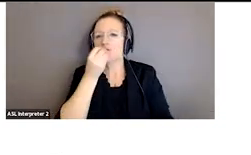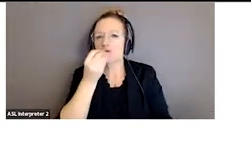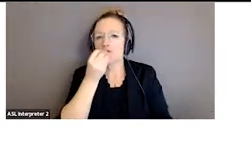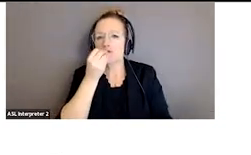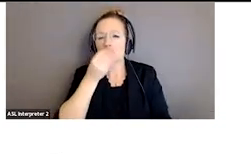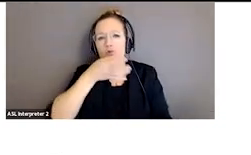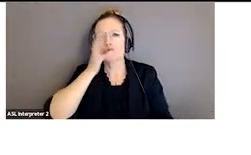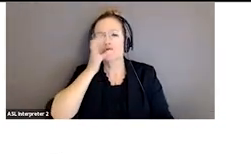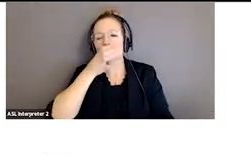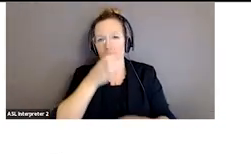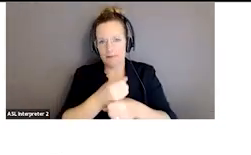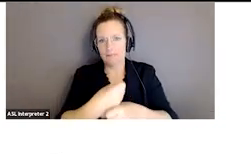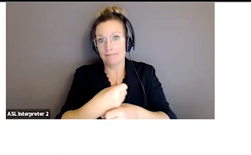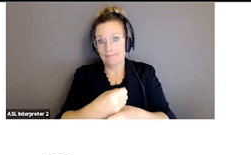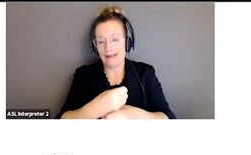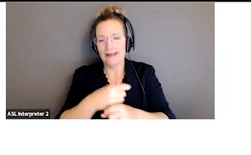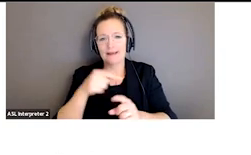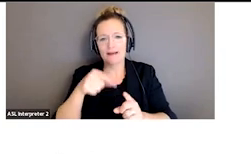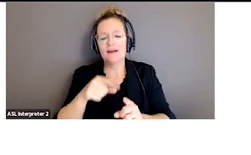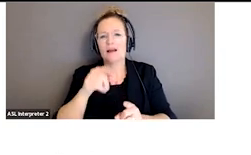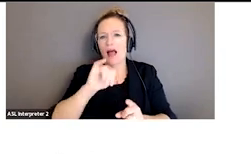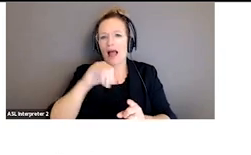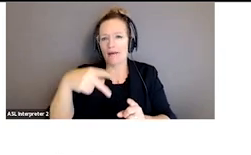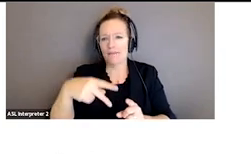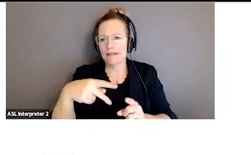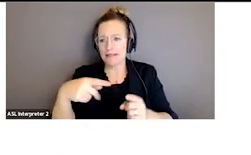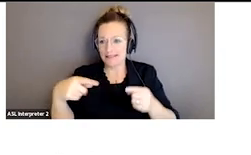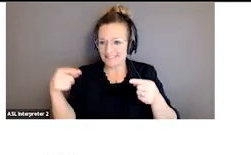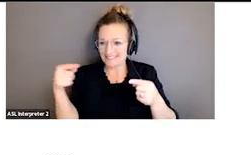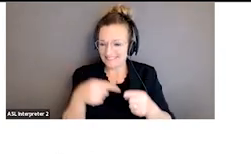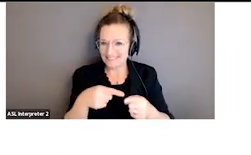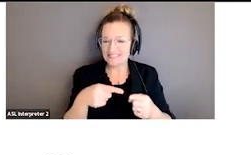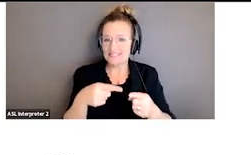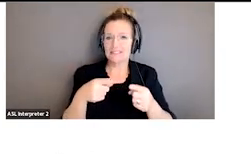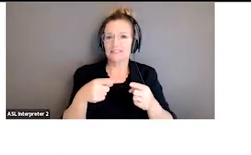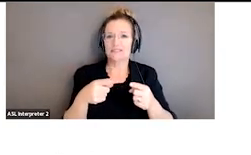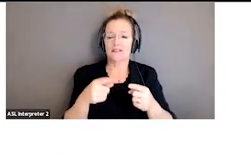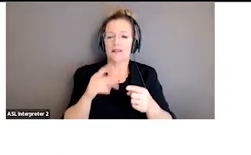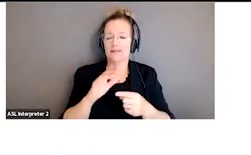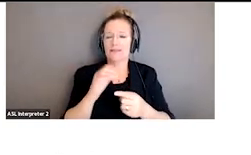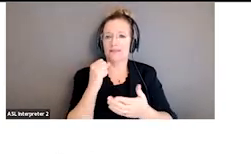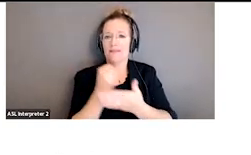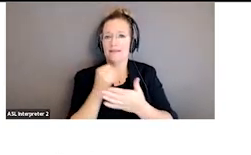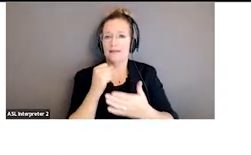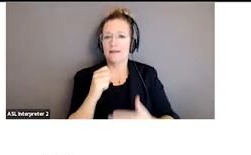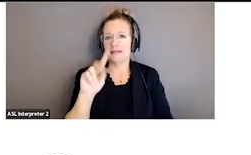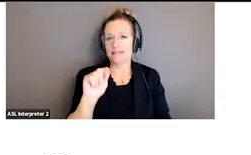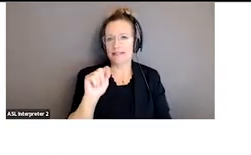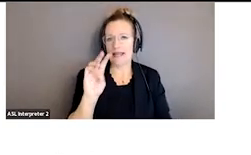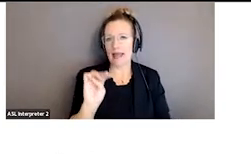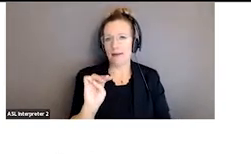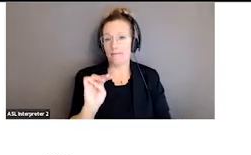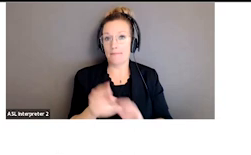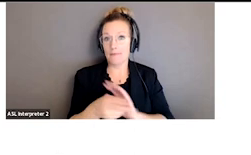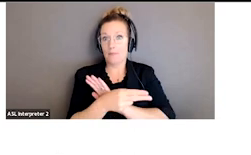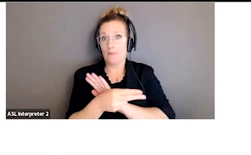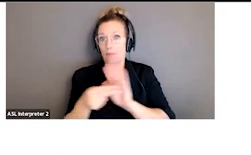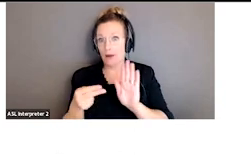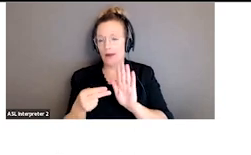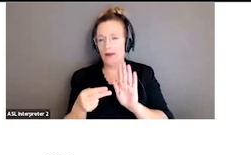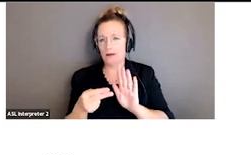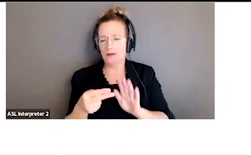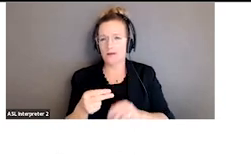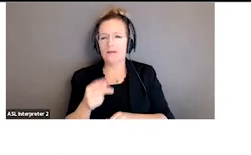producers, is the IP they need to worry about mainly based around trademarking your brand? Is it true you cannot